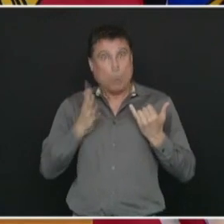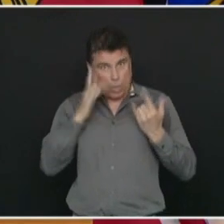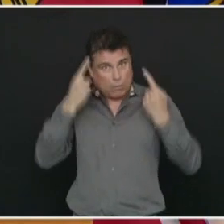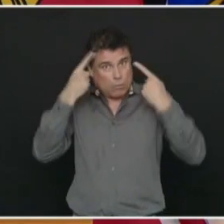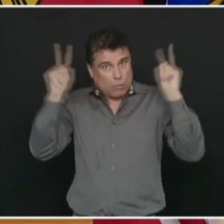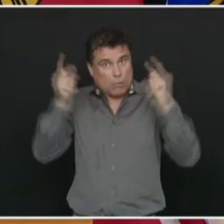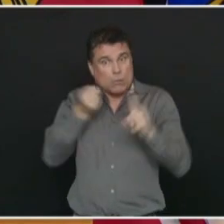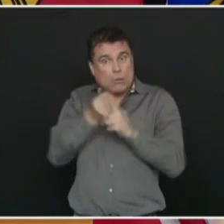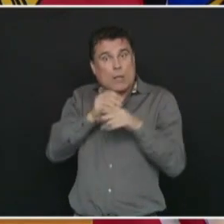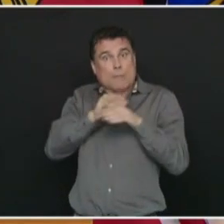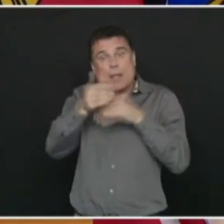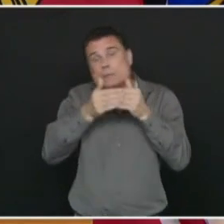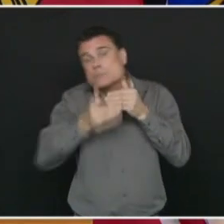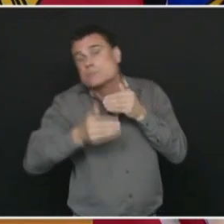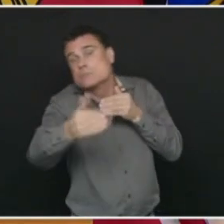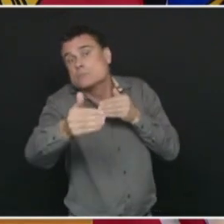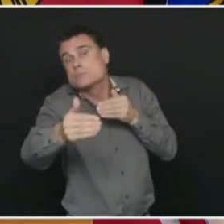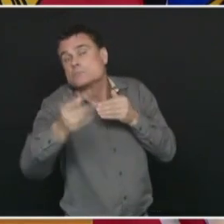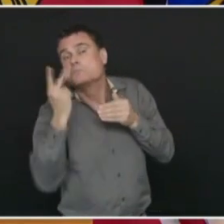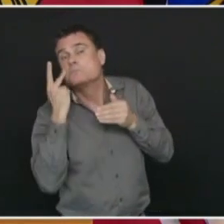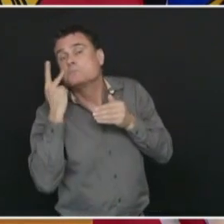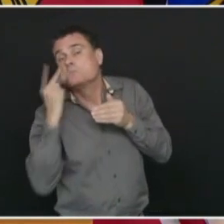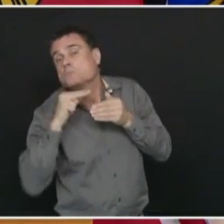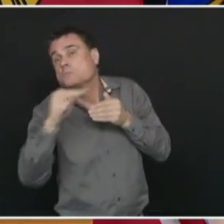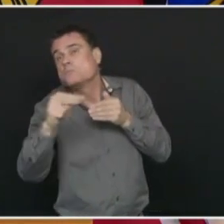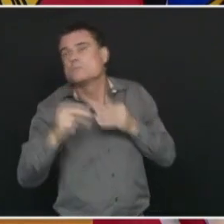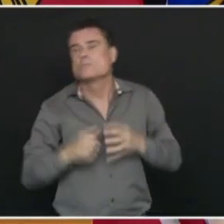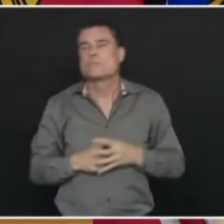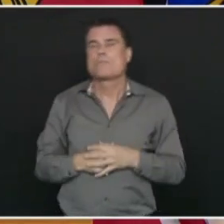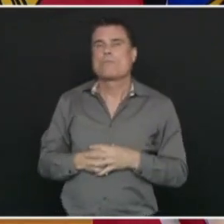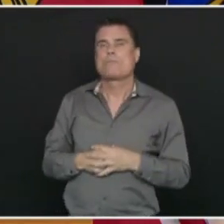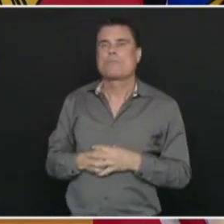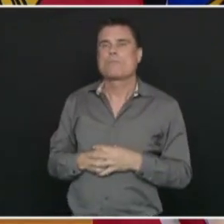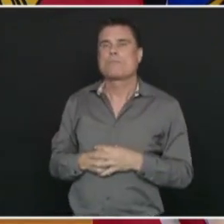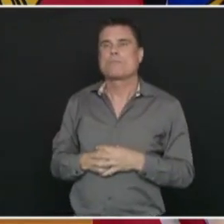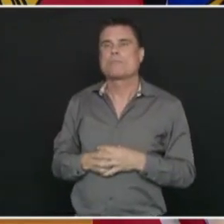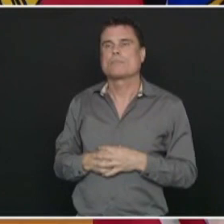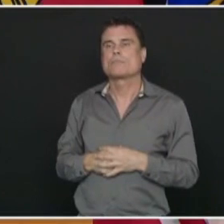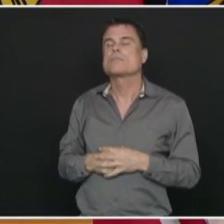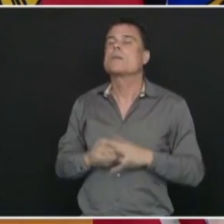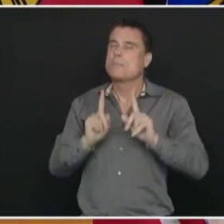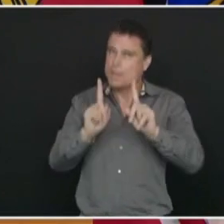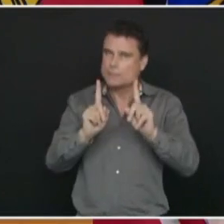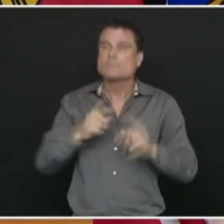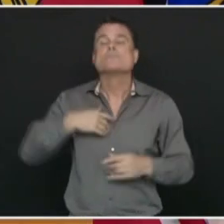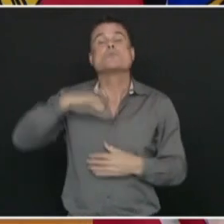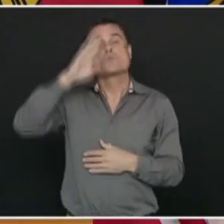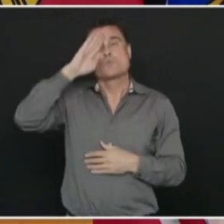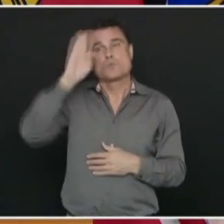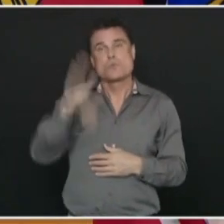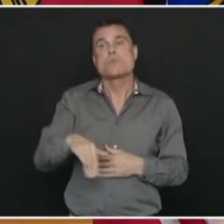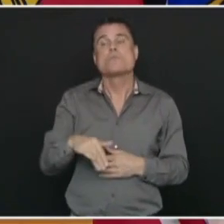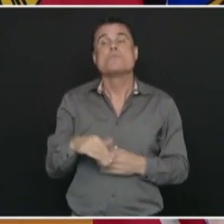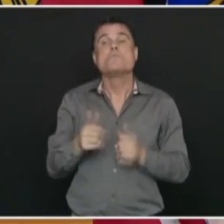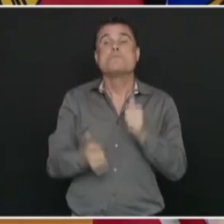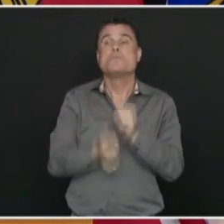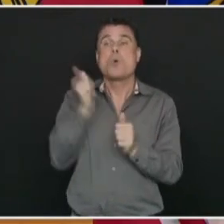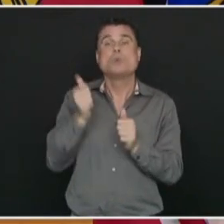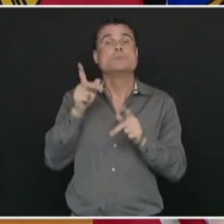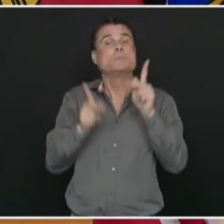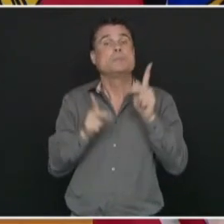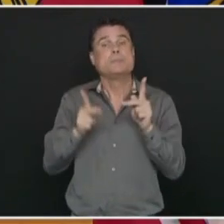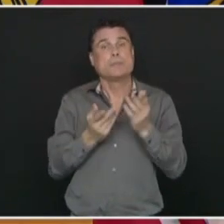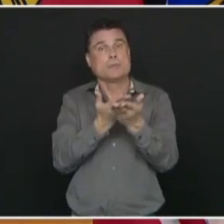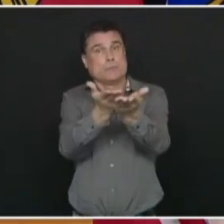we're up to date with the latest. As far as I'm aware, they're still finding that people are doing better, and that's been